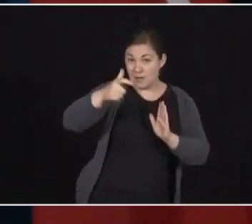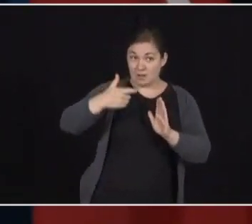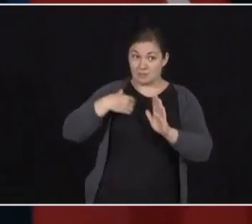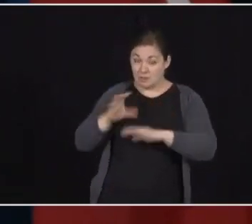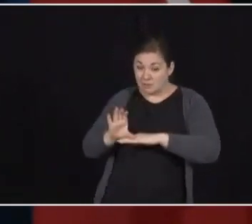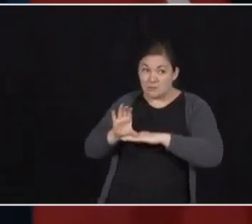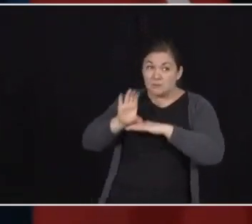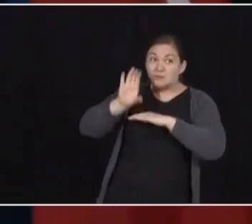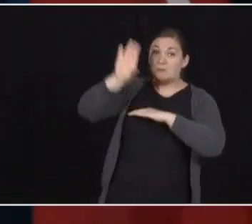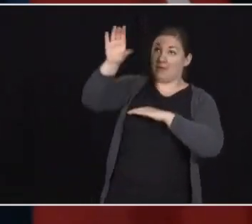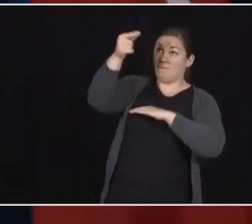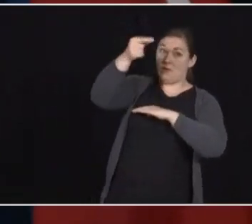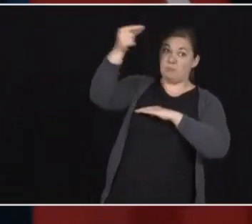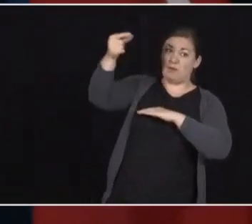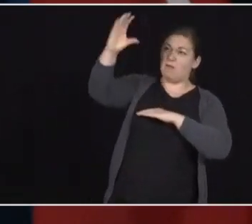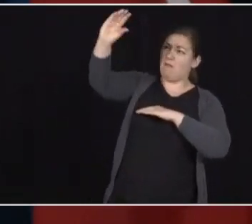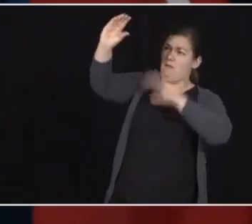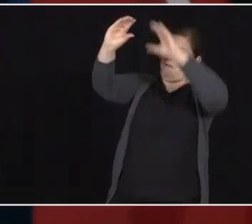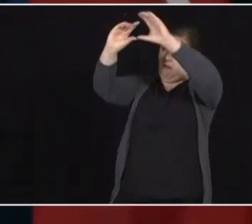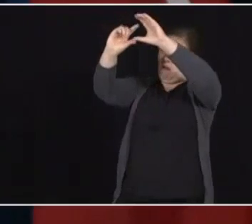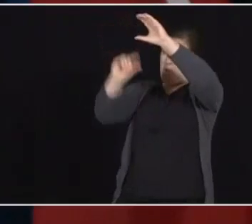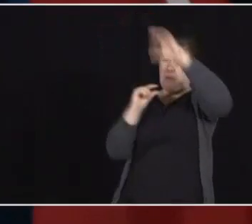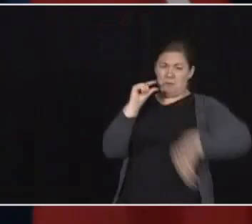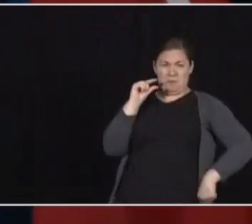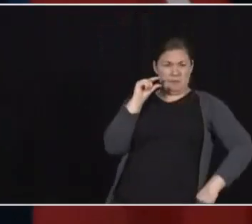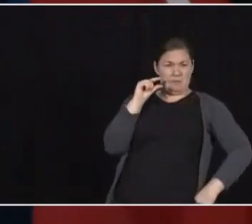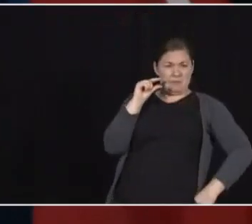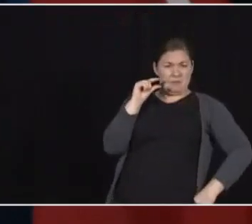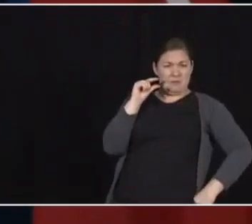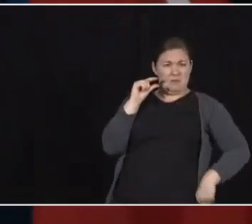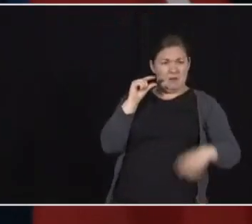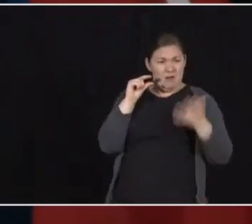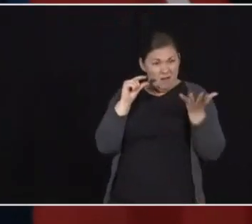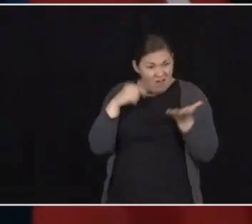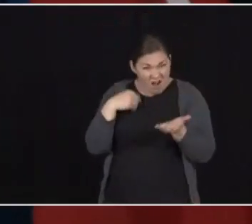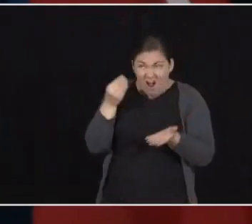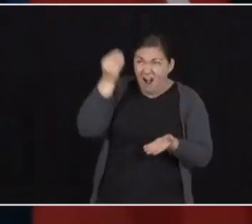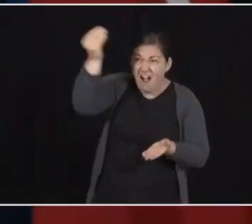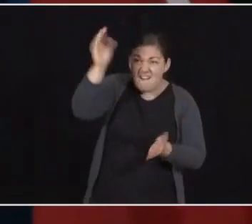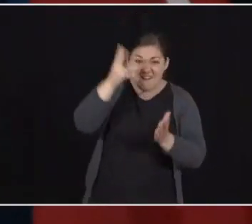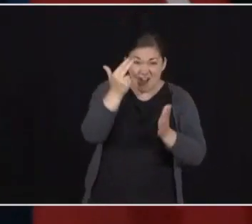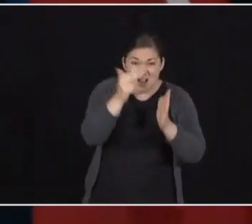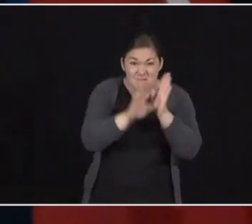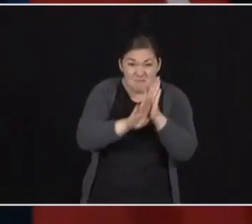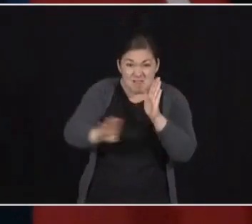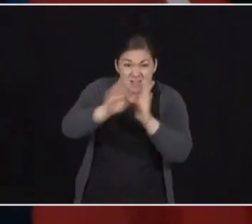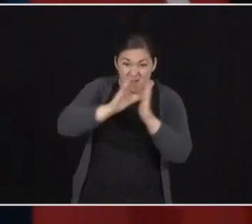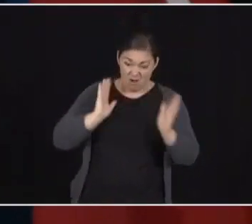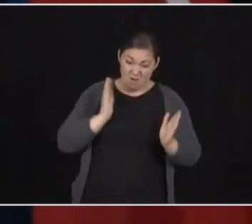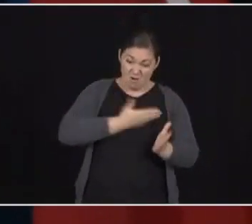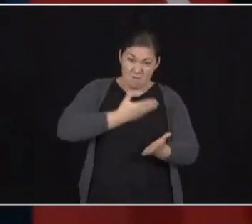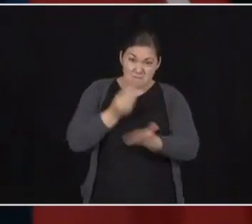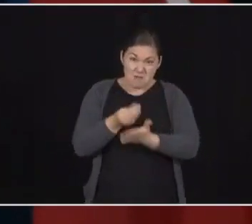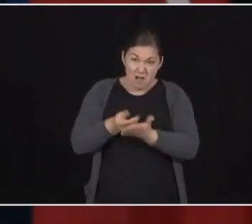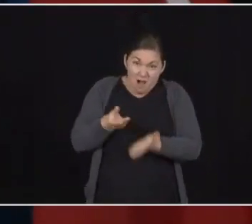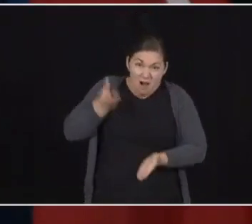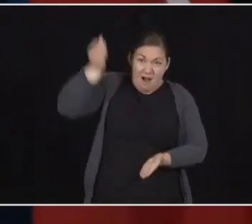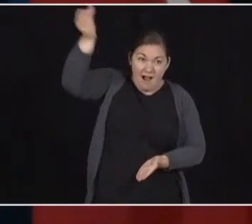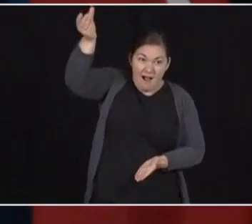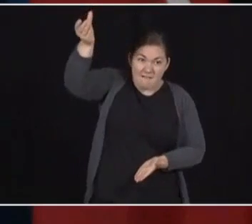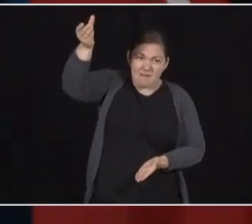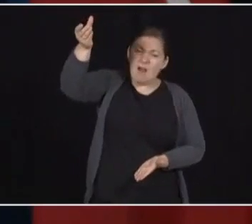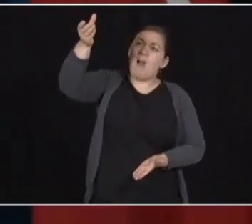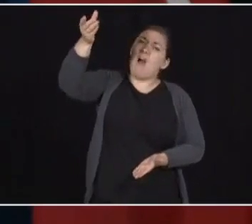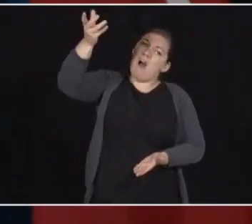than we get back. So they have $13 billion of our money through payments, and I haven't seen the